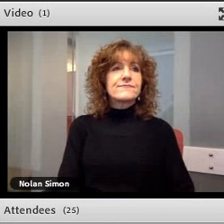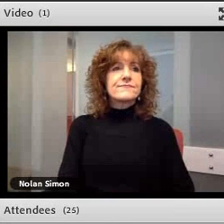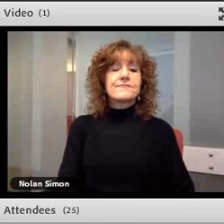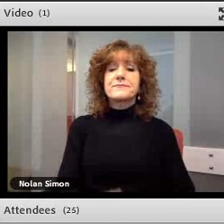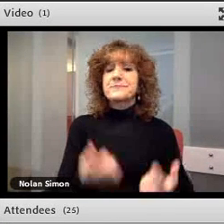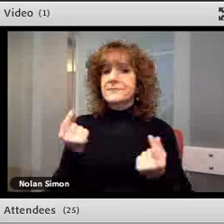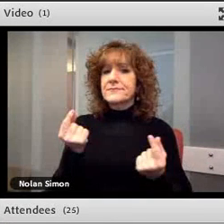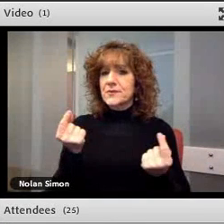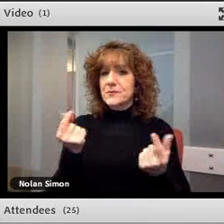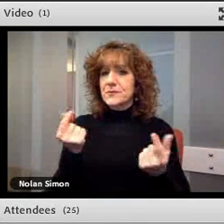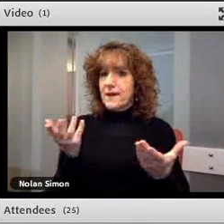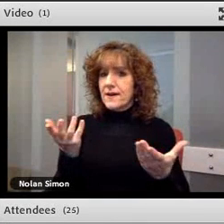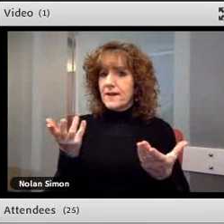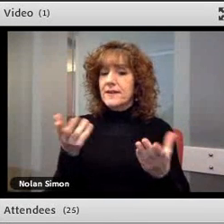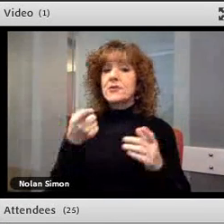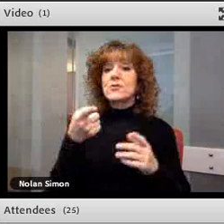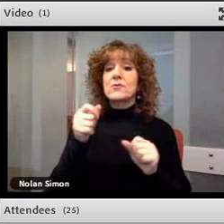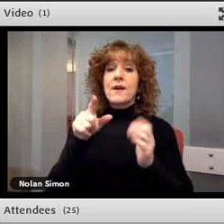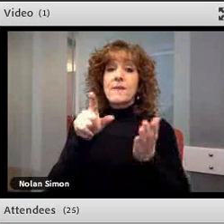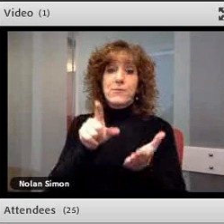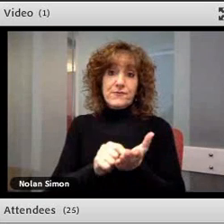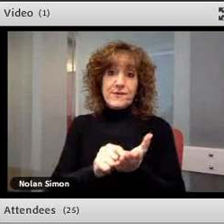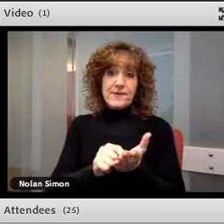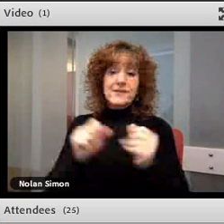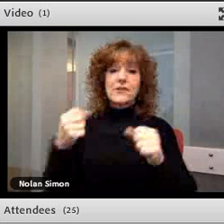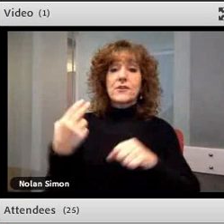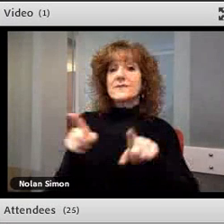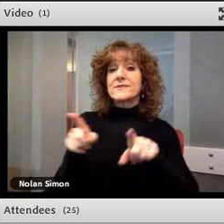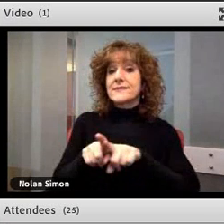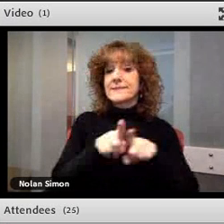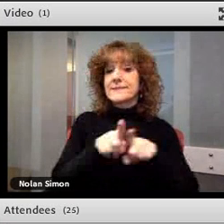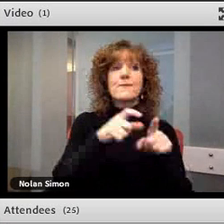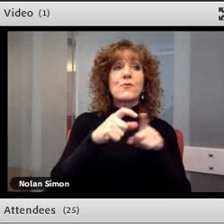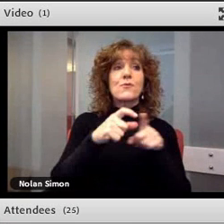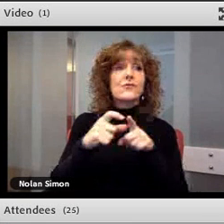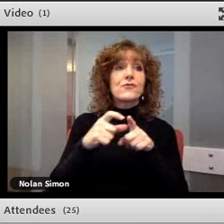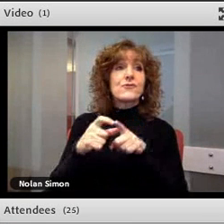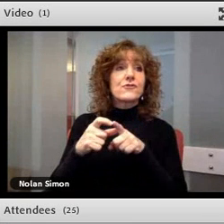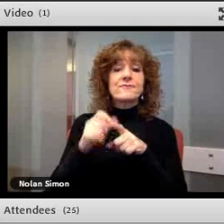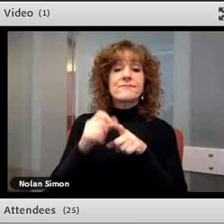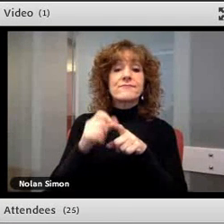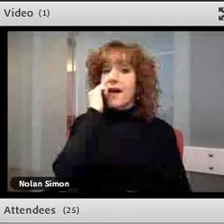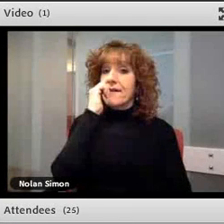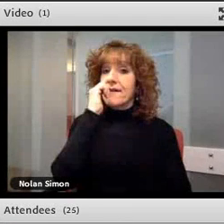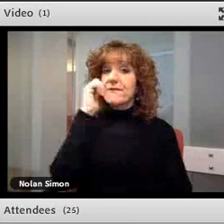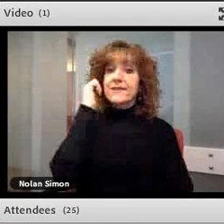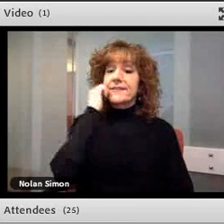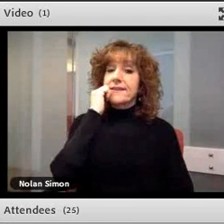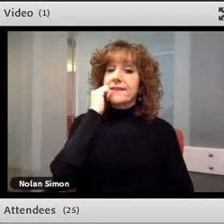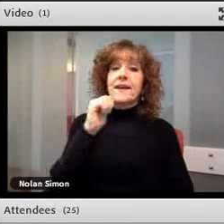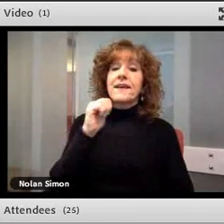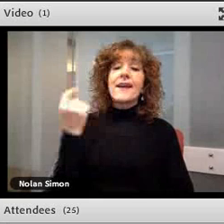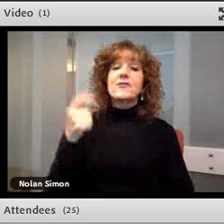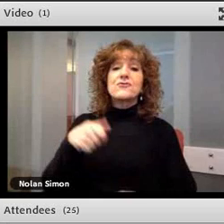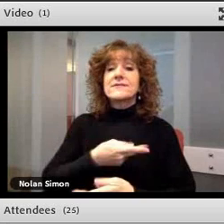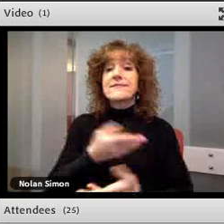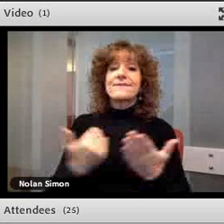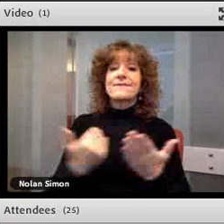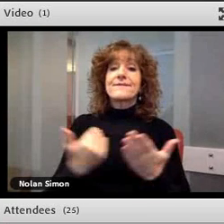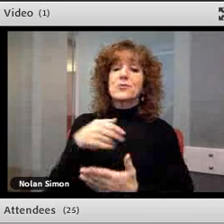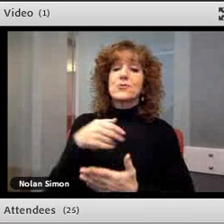What you can do is you can print, and like I said, you could use the same words every day and just give the students